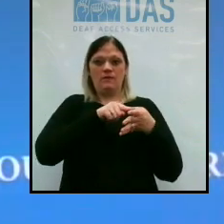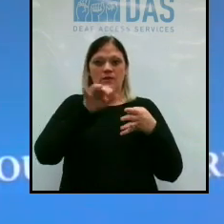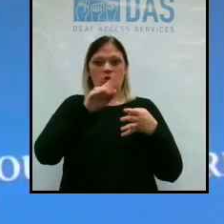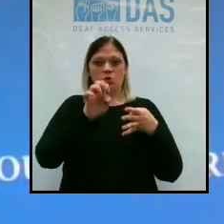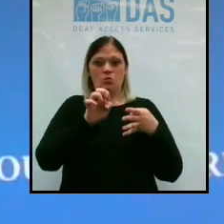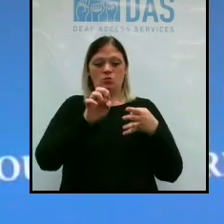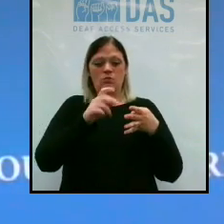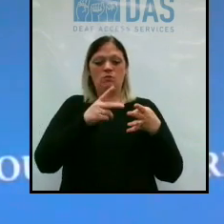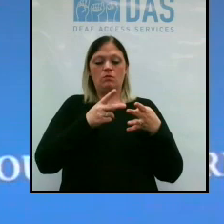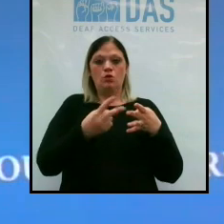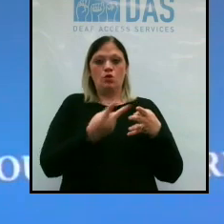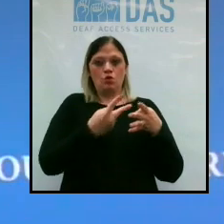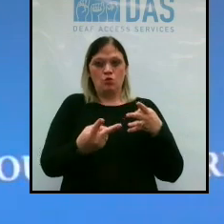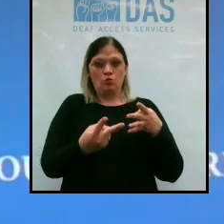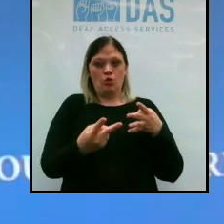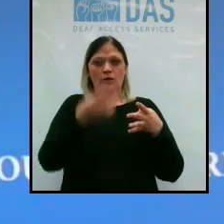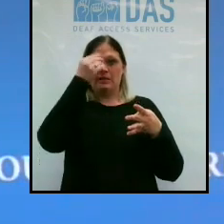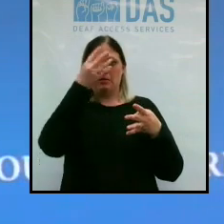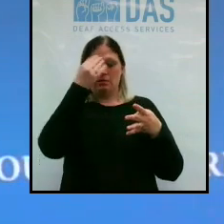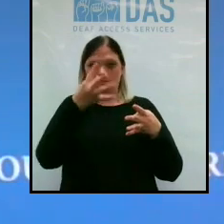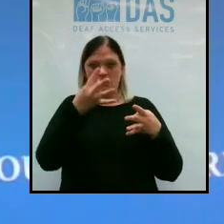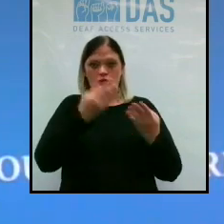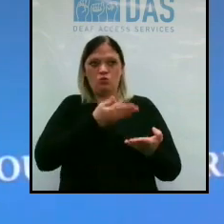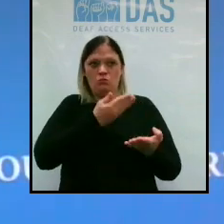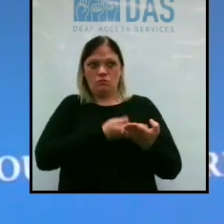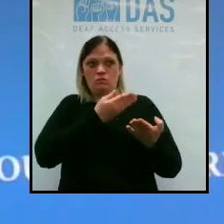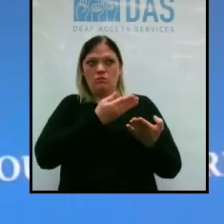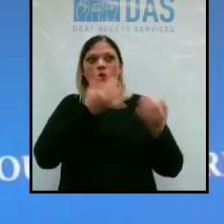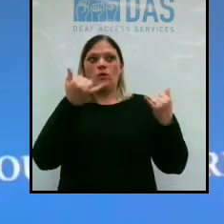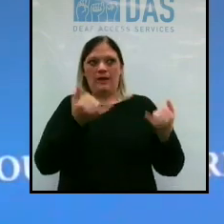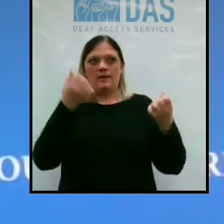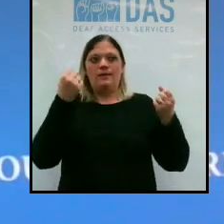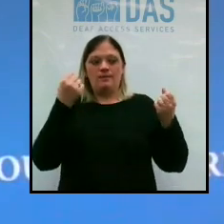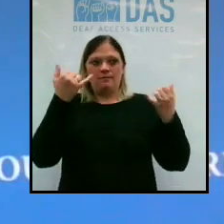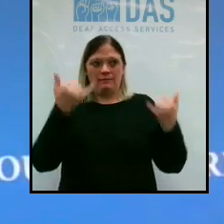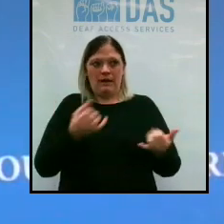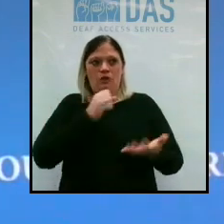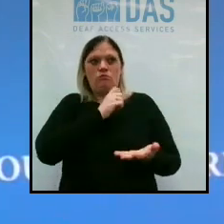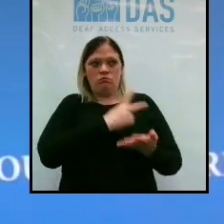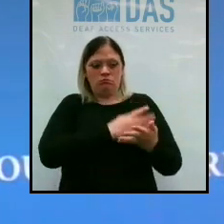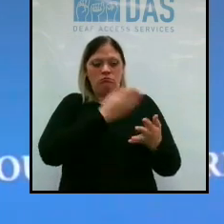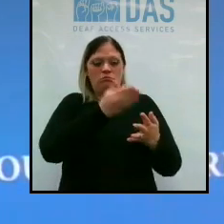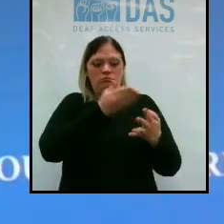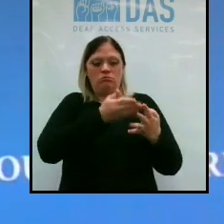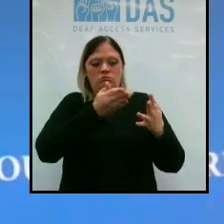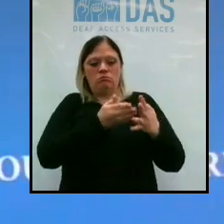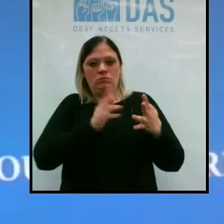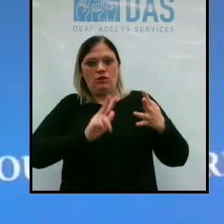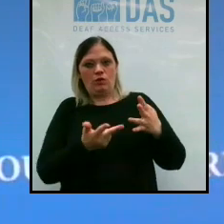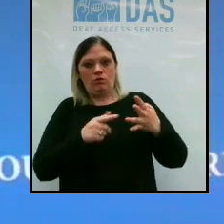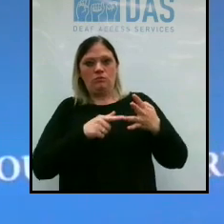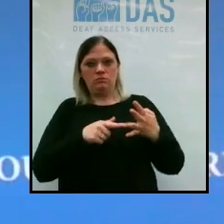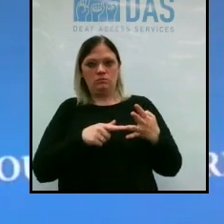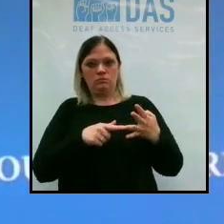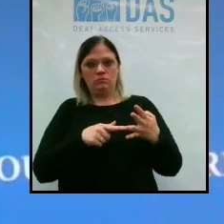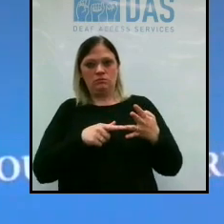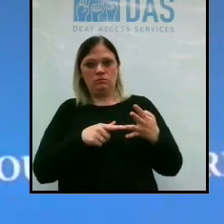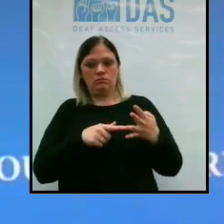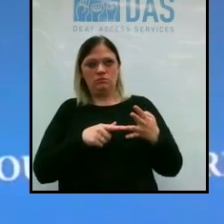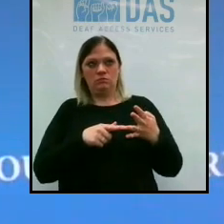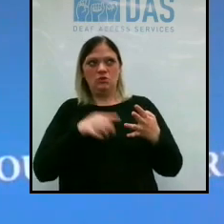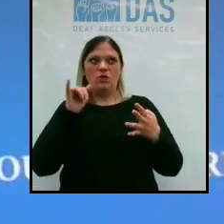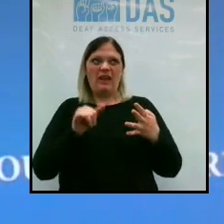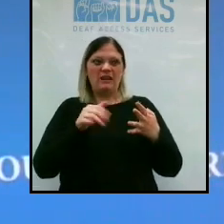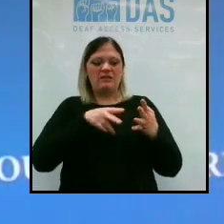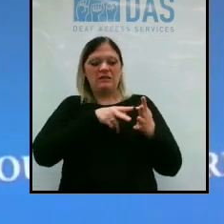weeks of data to show that it's time to go to phase 3. So now we're talking about the